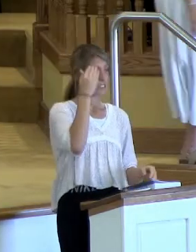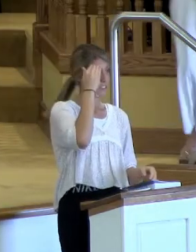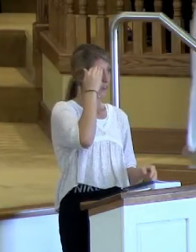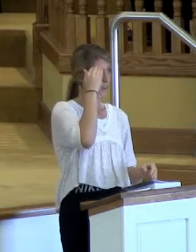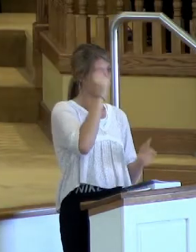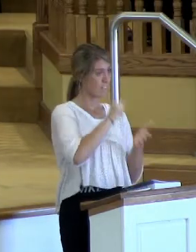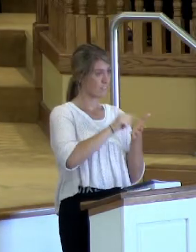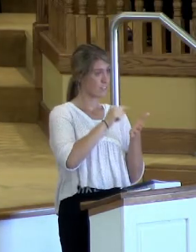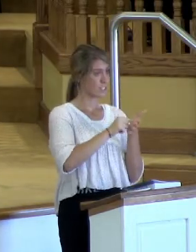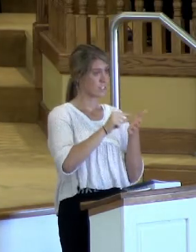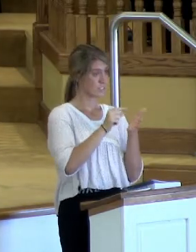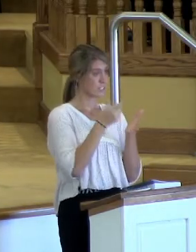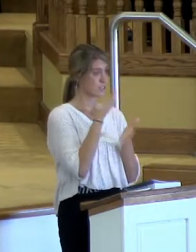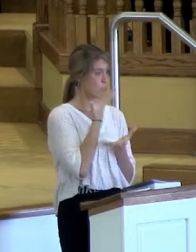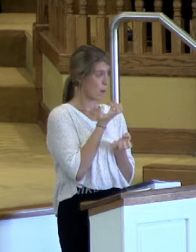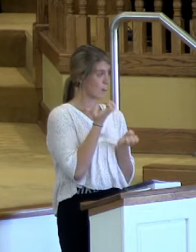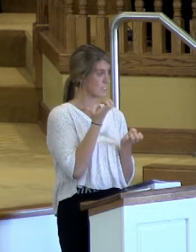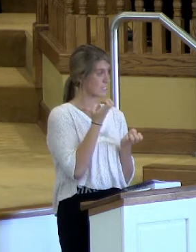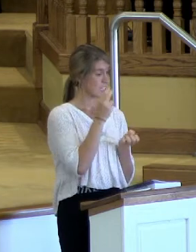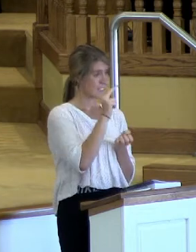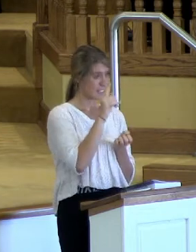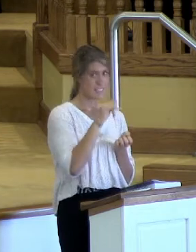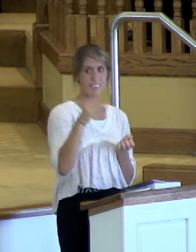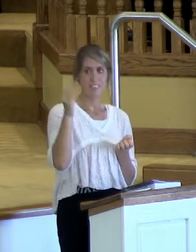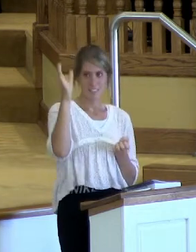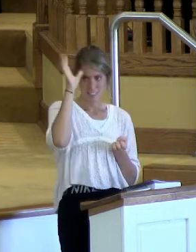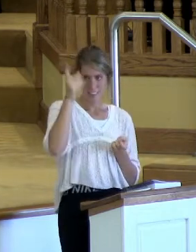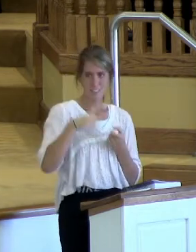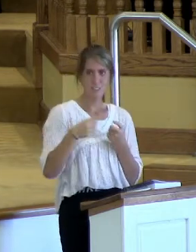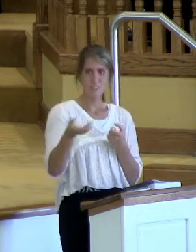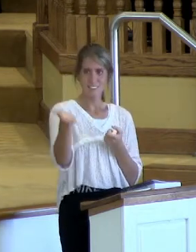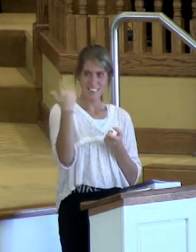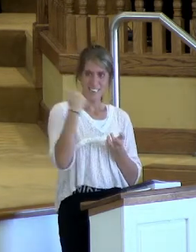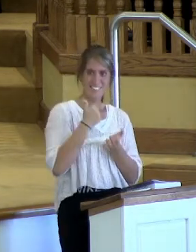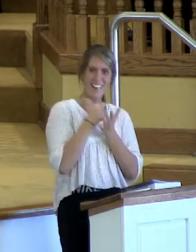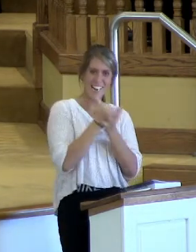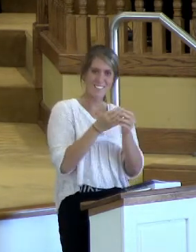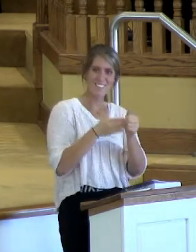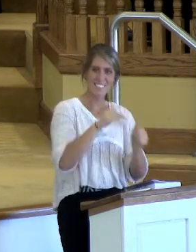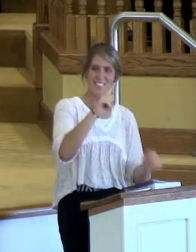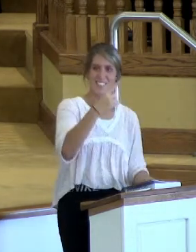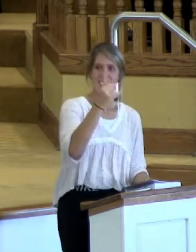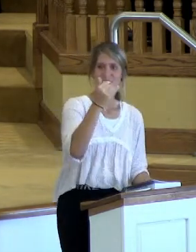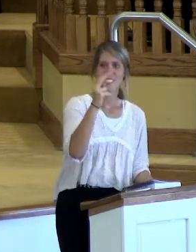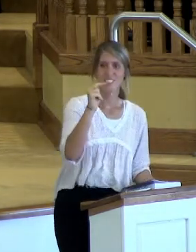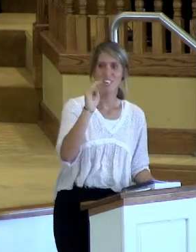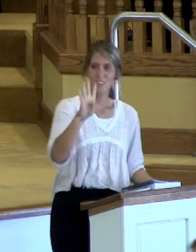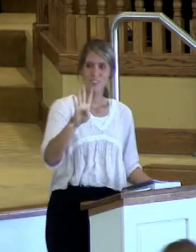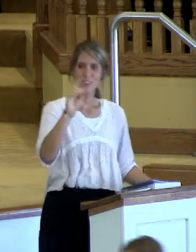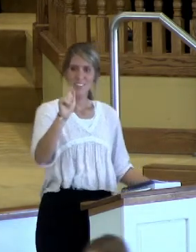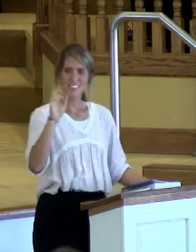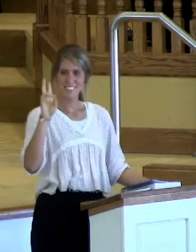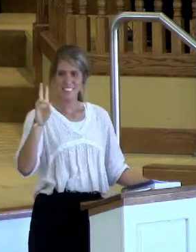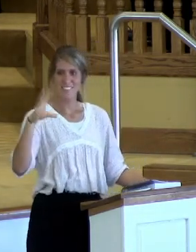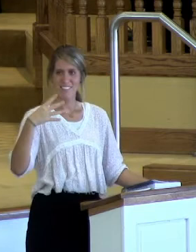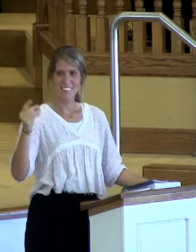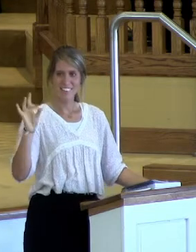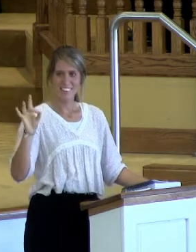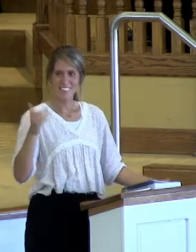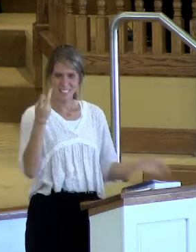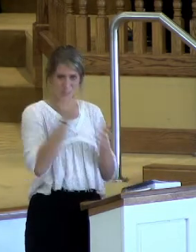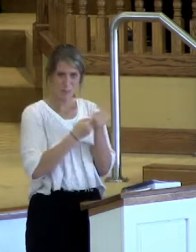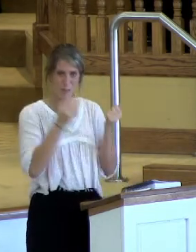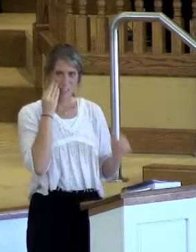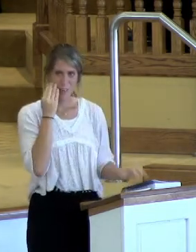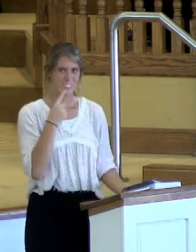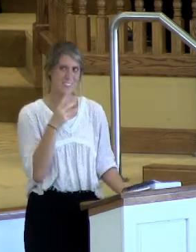and she would like, this is her, she would like Miss Nikki and her dad to come up and help her, them lead us in 1 John 4:7-8. She said you